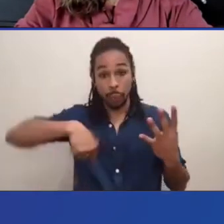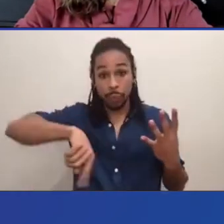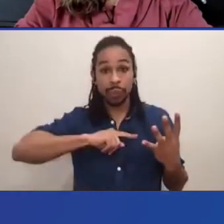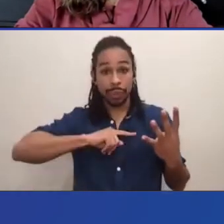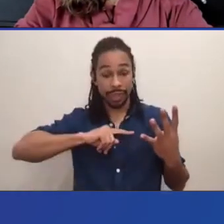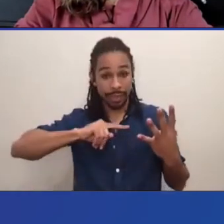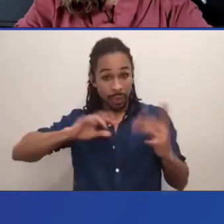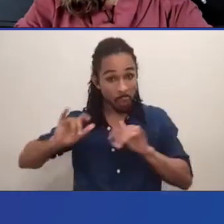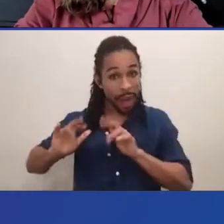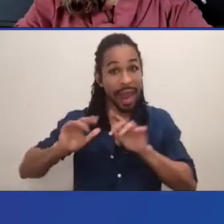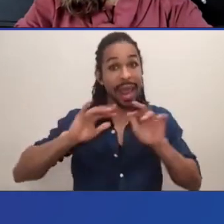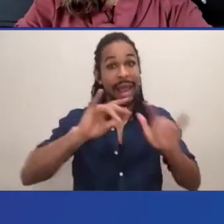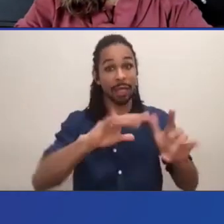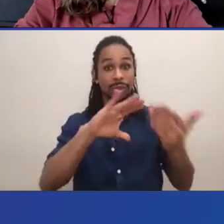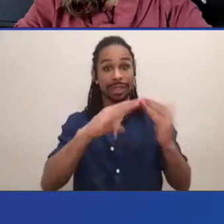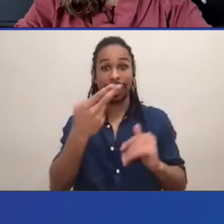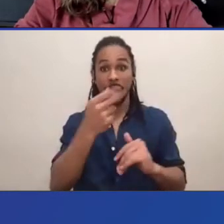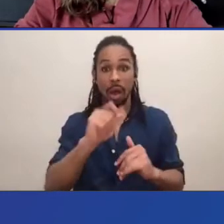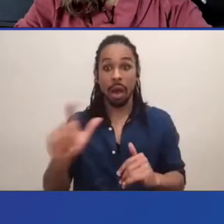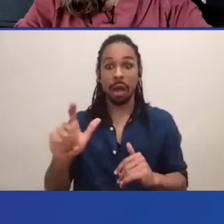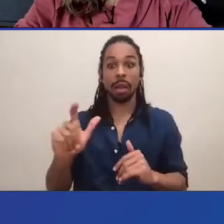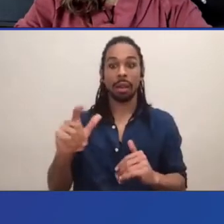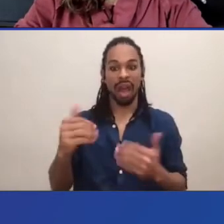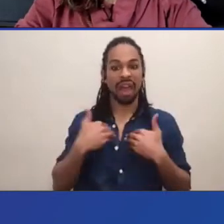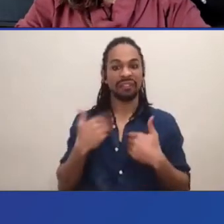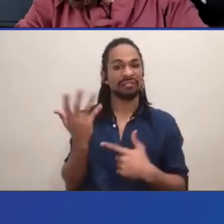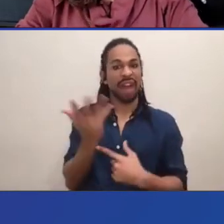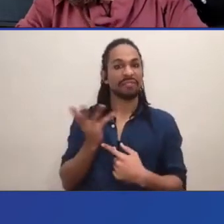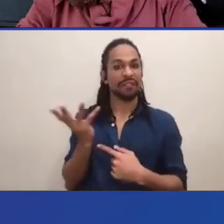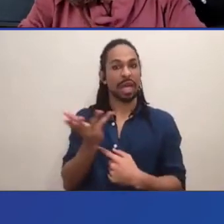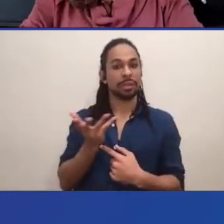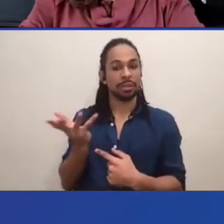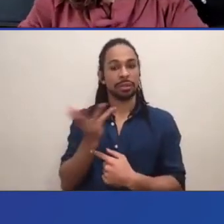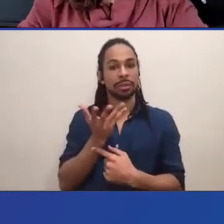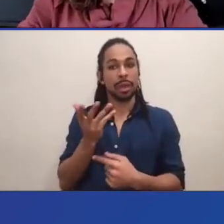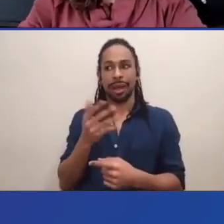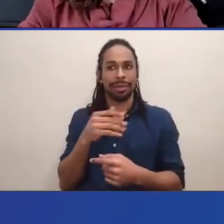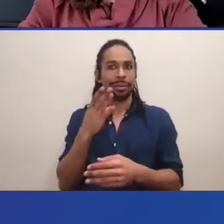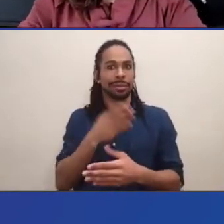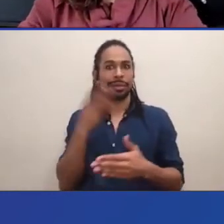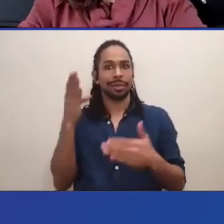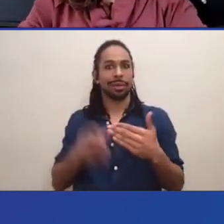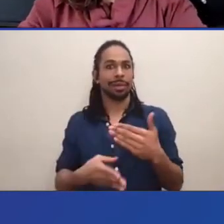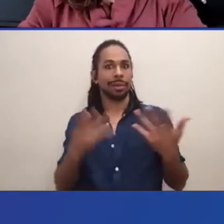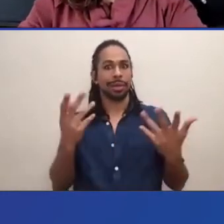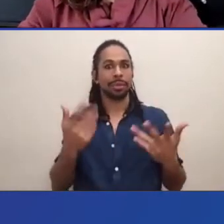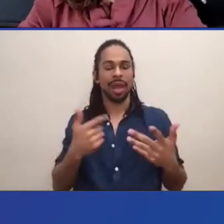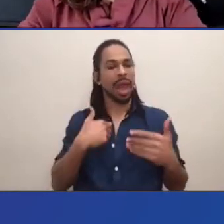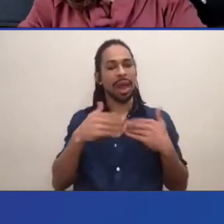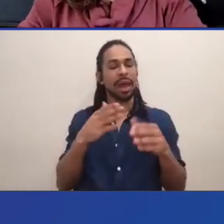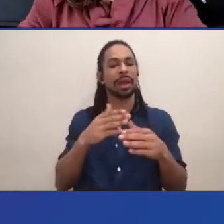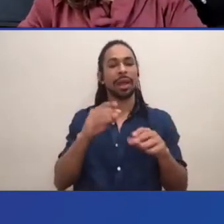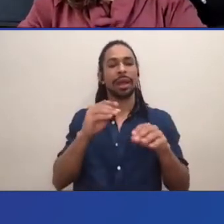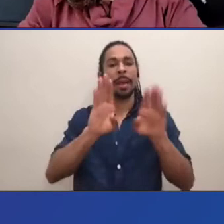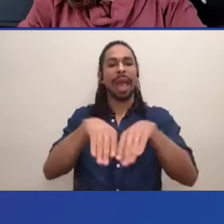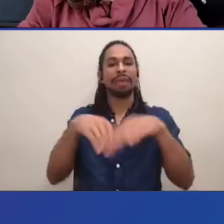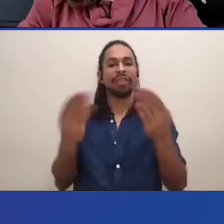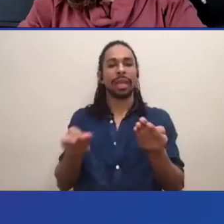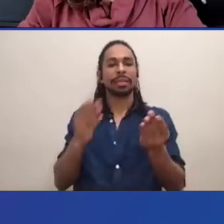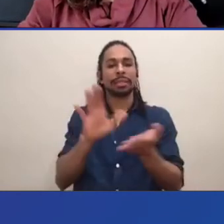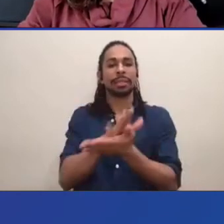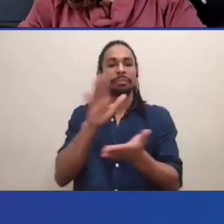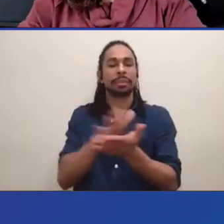city hall and it was like 5 of us, right? And we ended up throwing leaflets down. Our